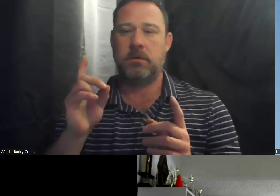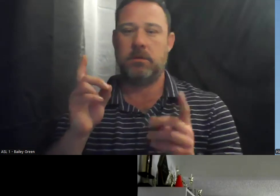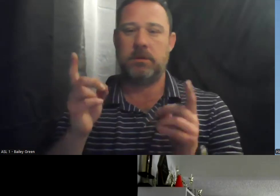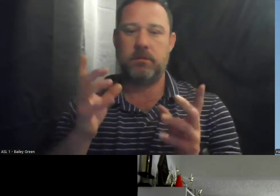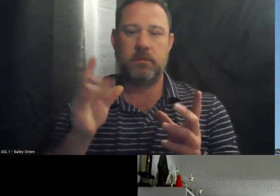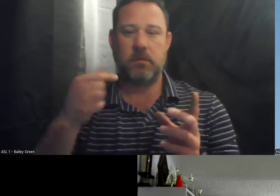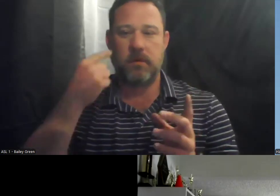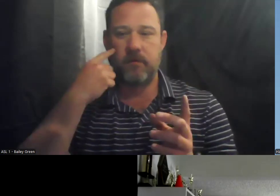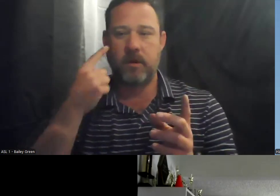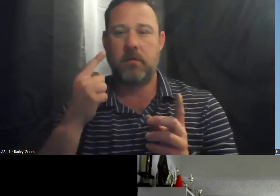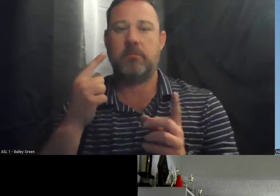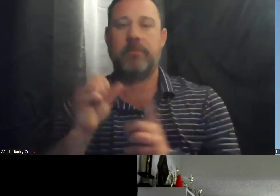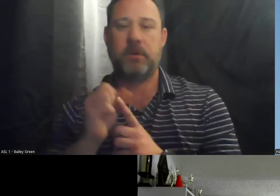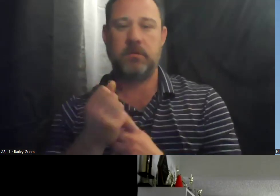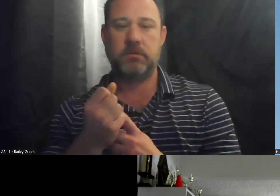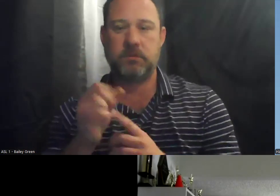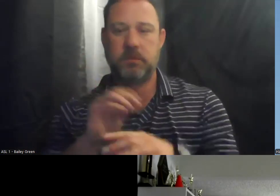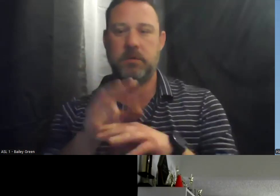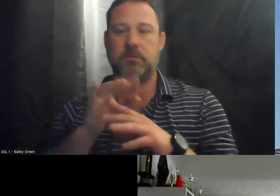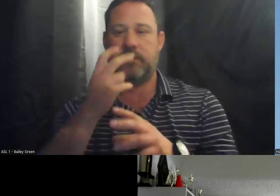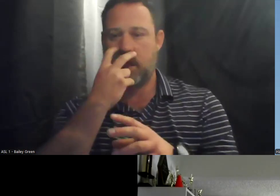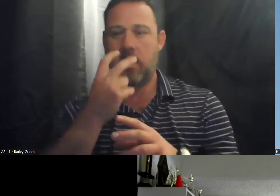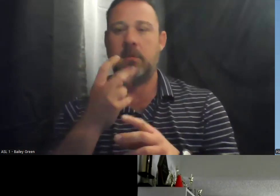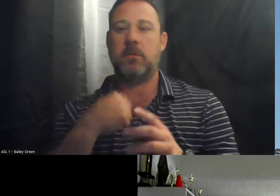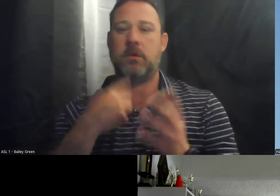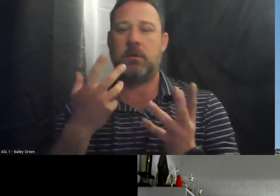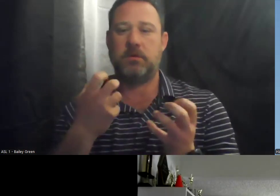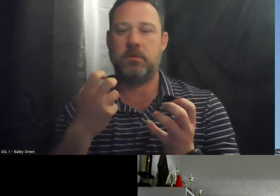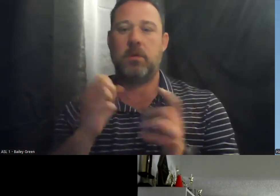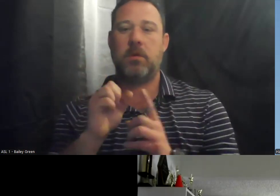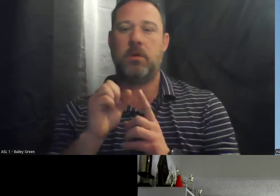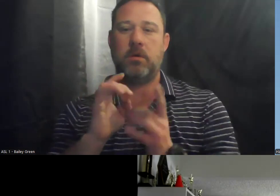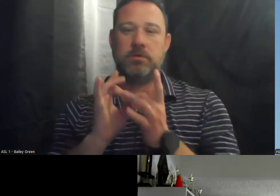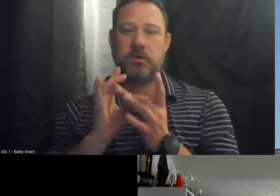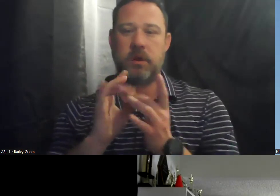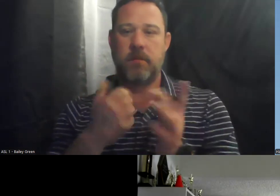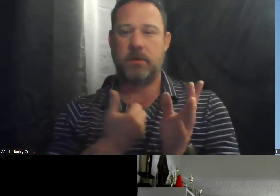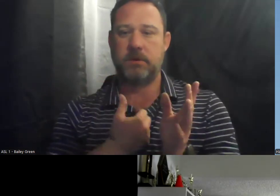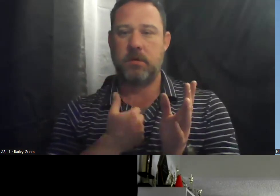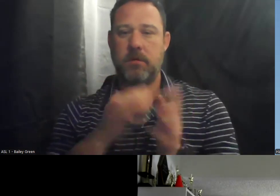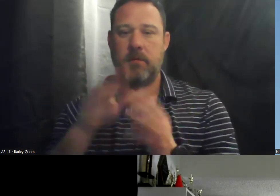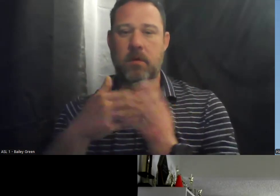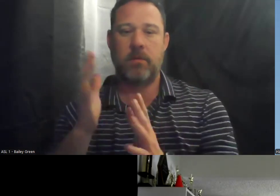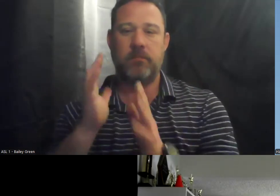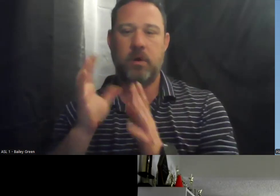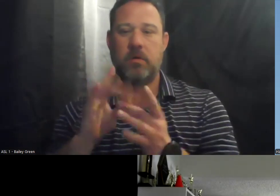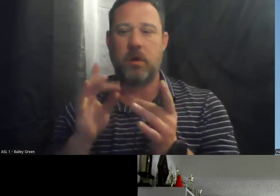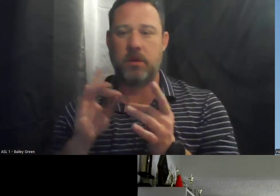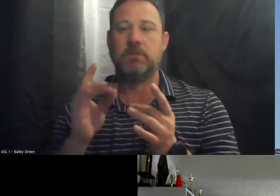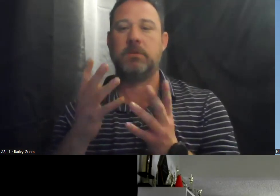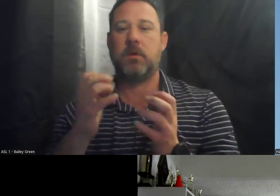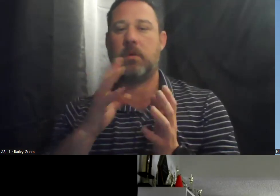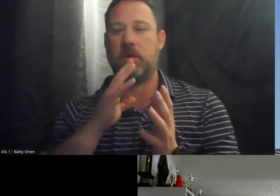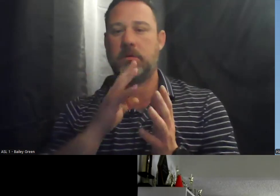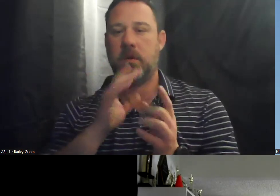of Governmental Affairs of the California Council of the Blind, and I want to associate myself with all the prior comments, and I want to